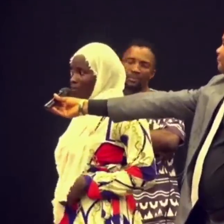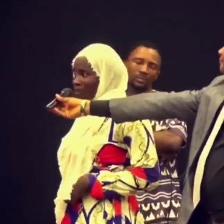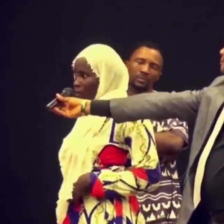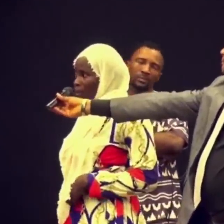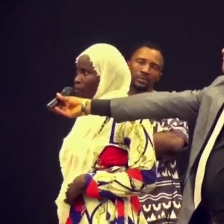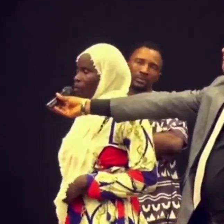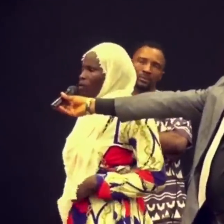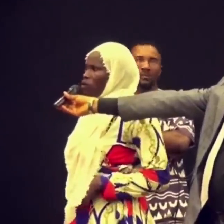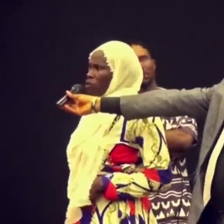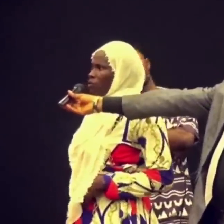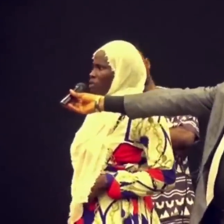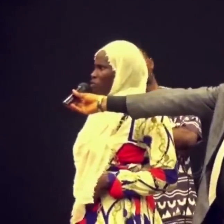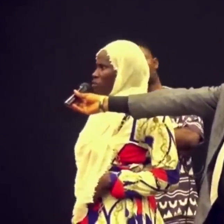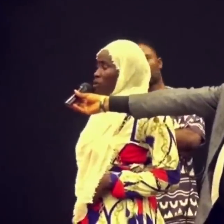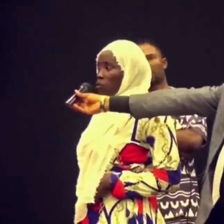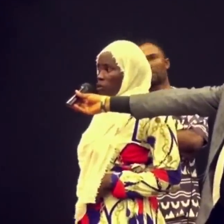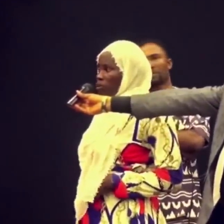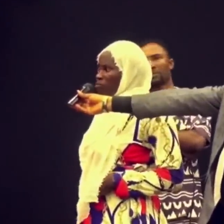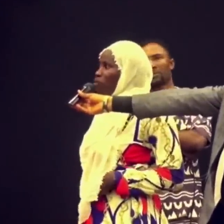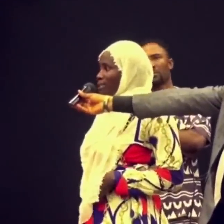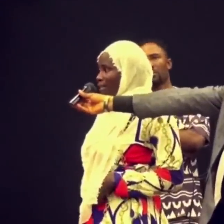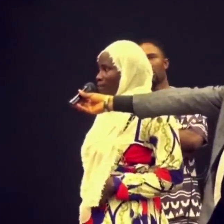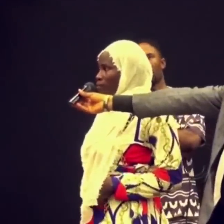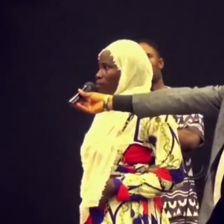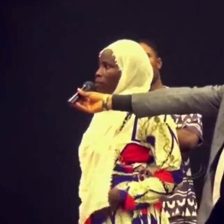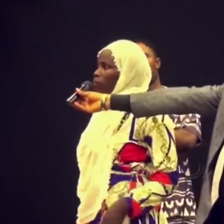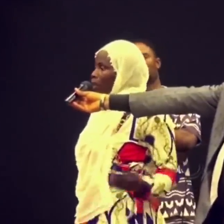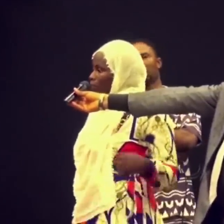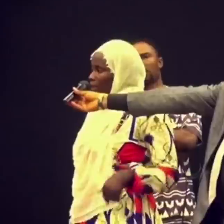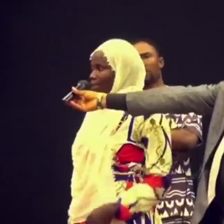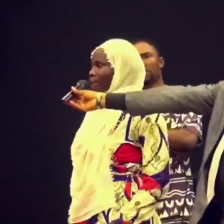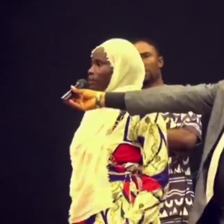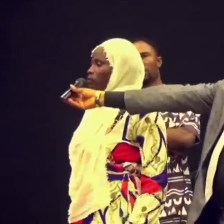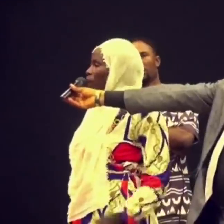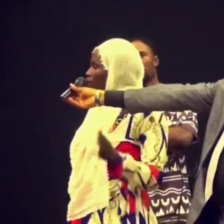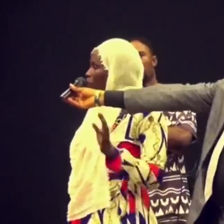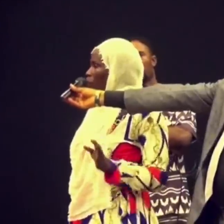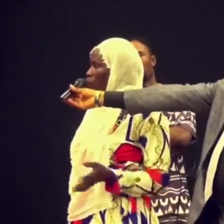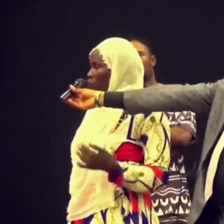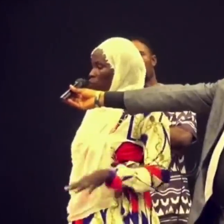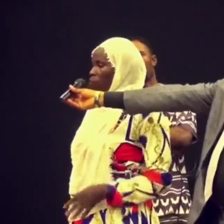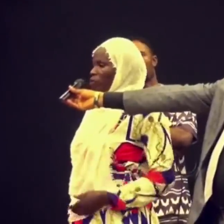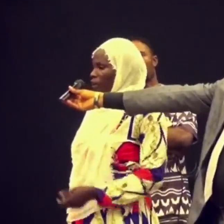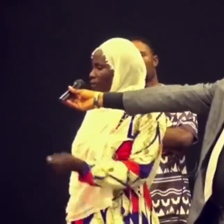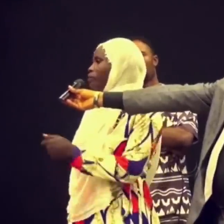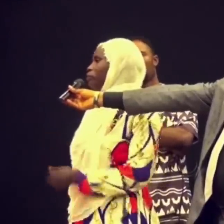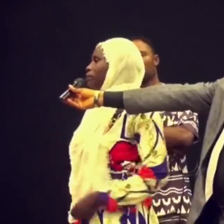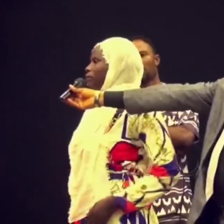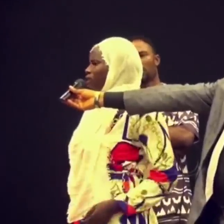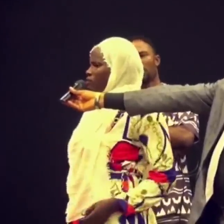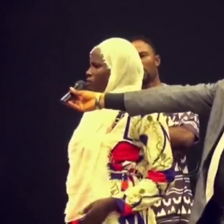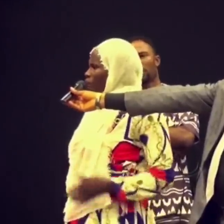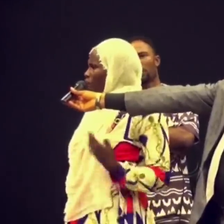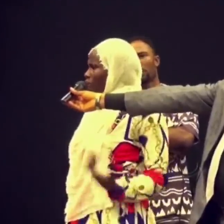Parakun Monta Oja. So emi wa so fun mi pe kin ko ninu yen pe ilu Asale ni. Ma para si Saki won kirun lo mo kirun ton ba mo kete redu yen